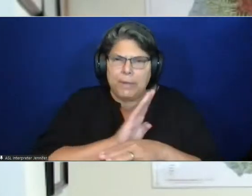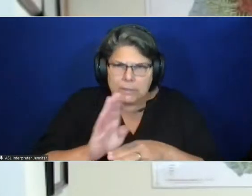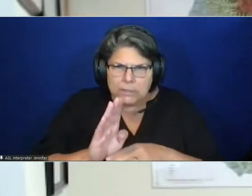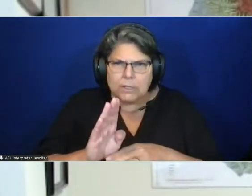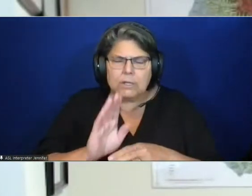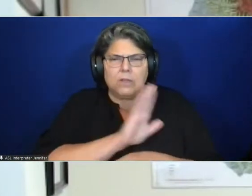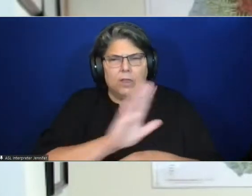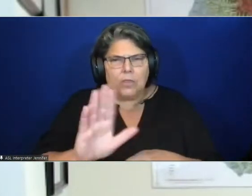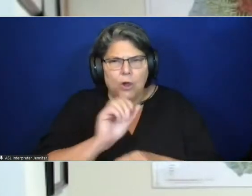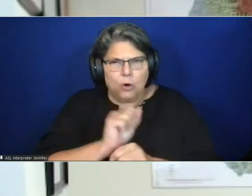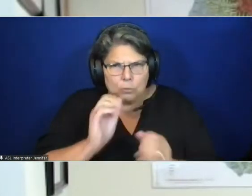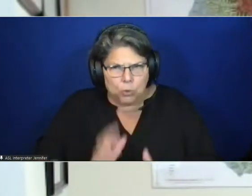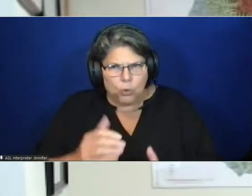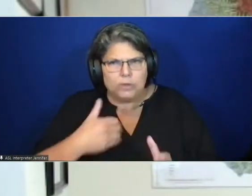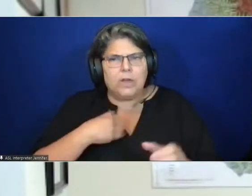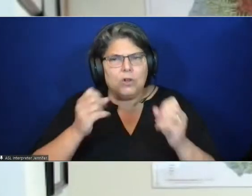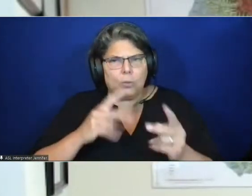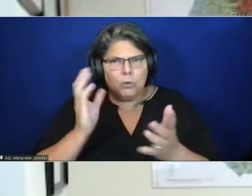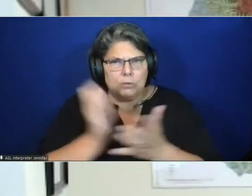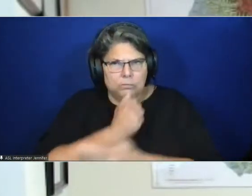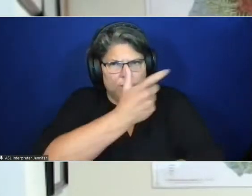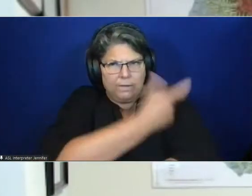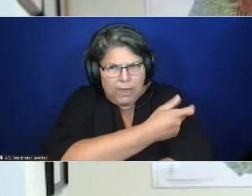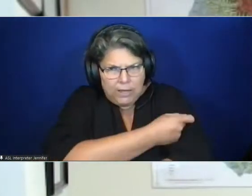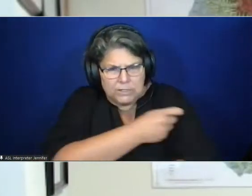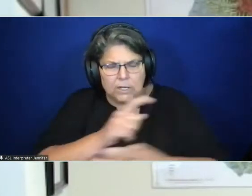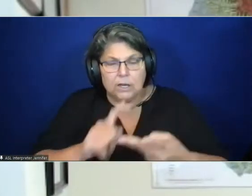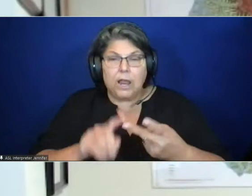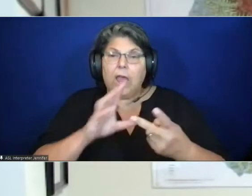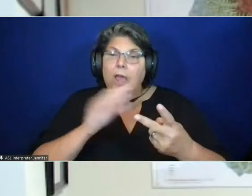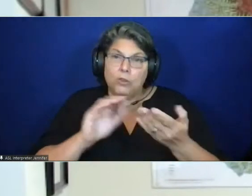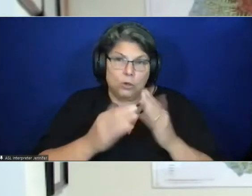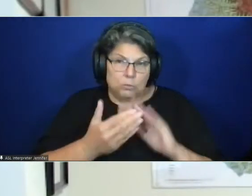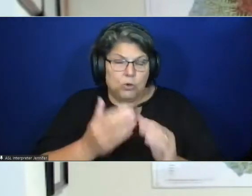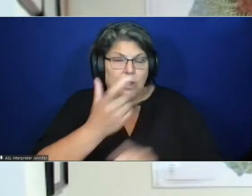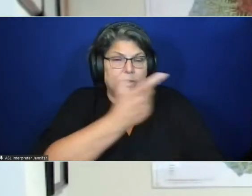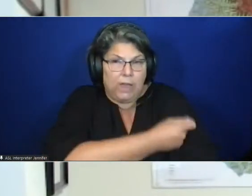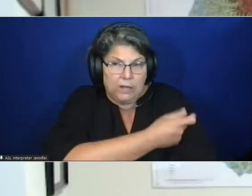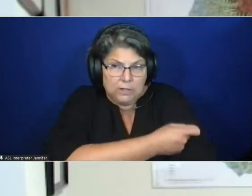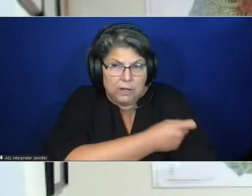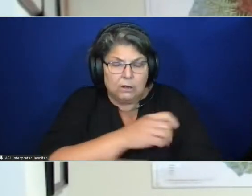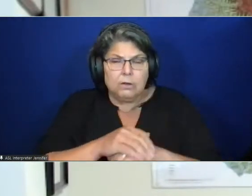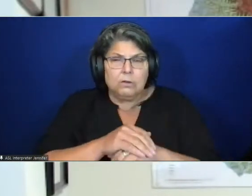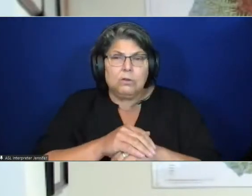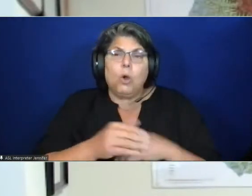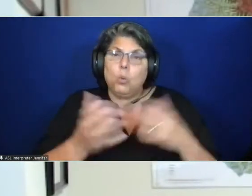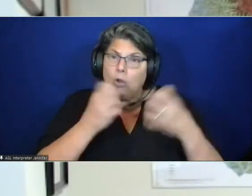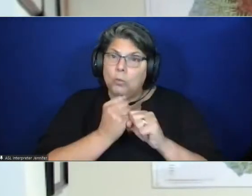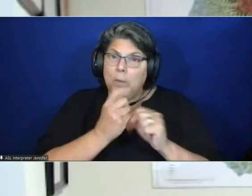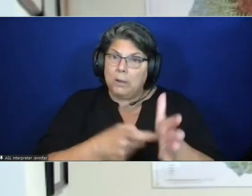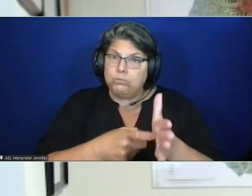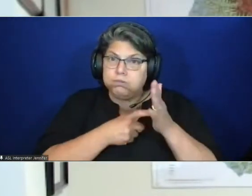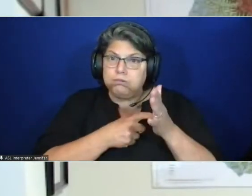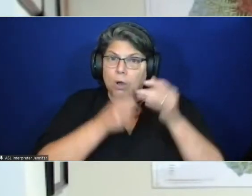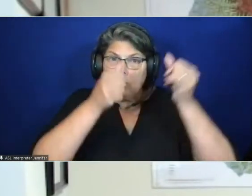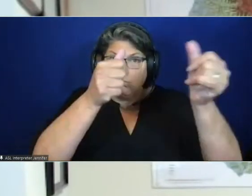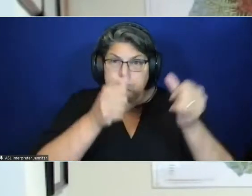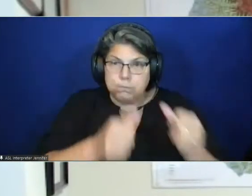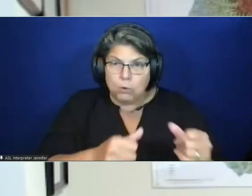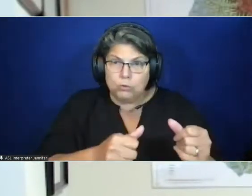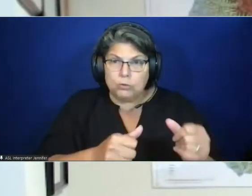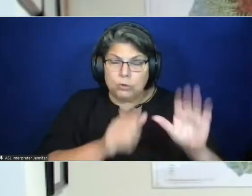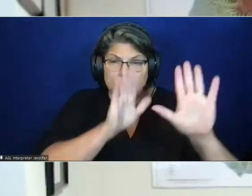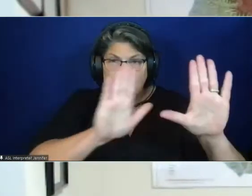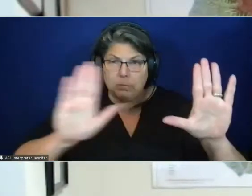to get vaccinated, and we want the community to get vaccinated. We did want to make it mandatory that the posting goes up